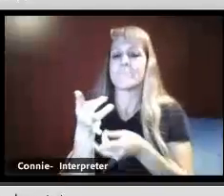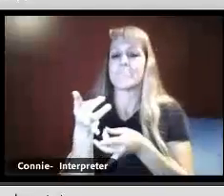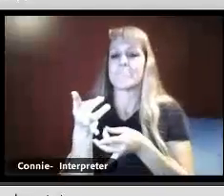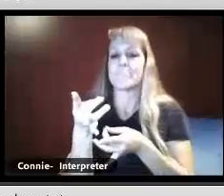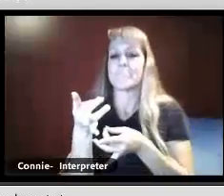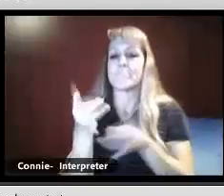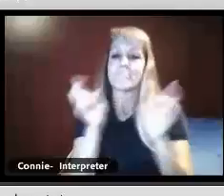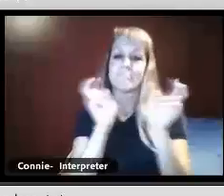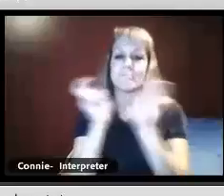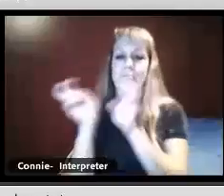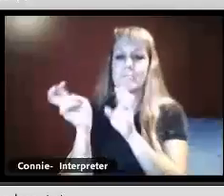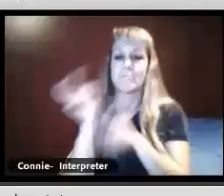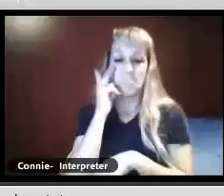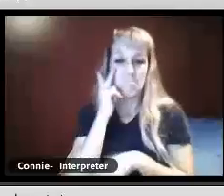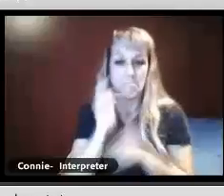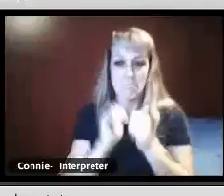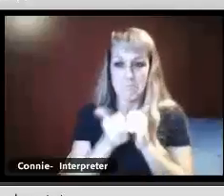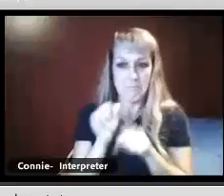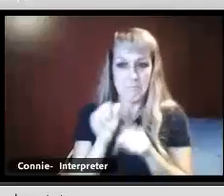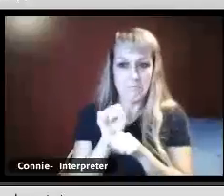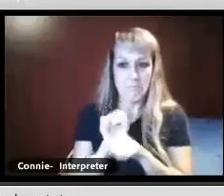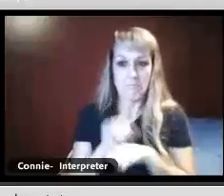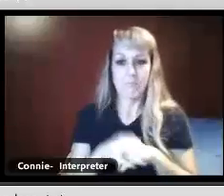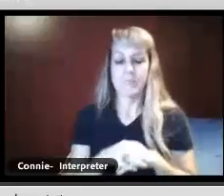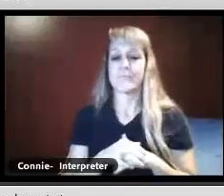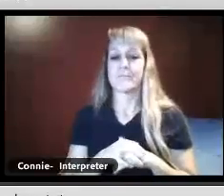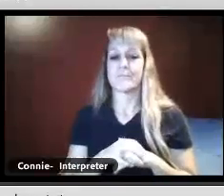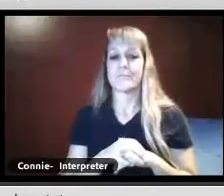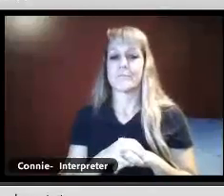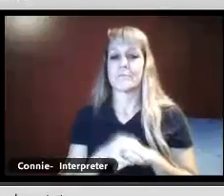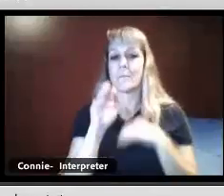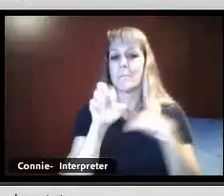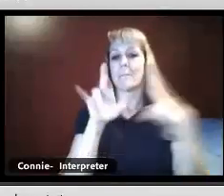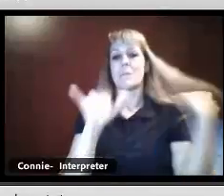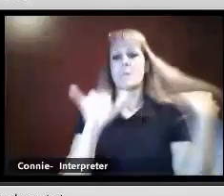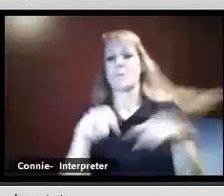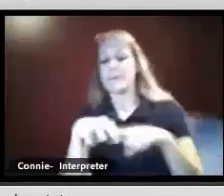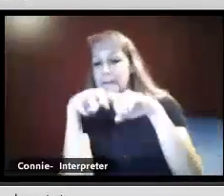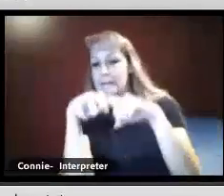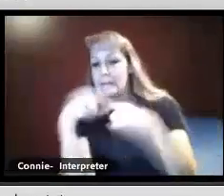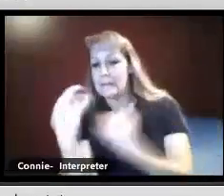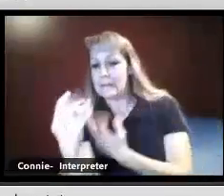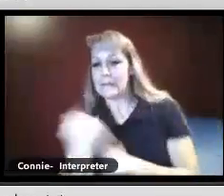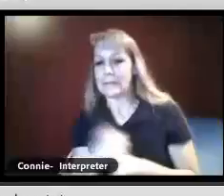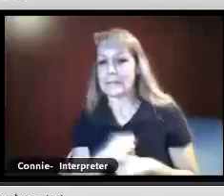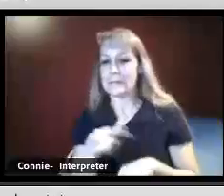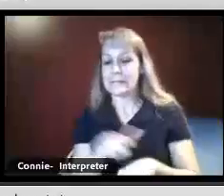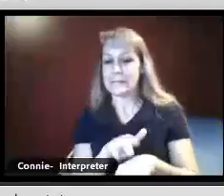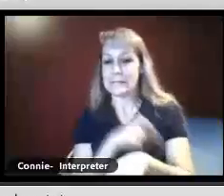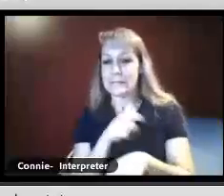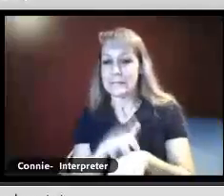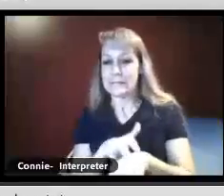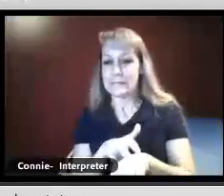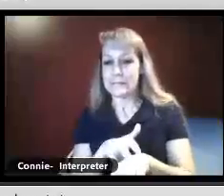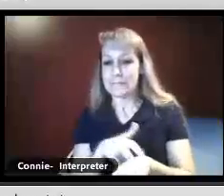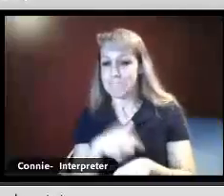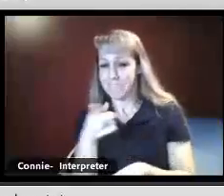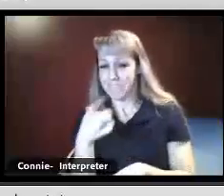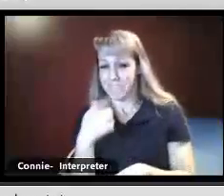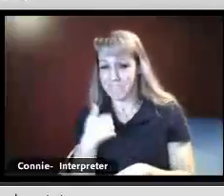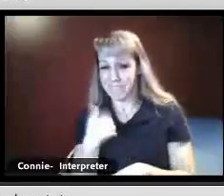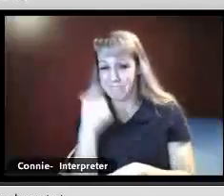to you topics and see how they work for you. Mary, I've kept you waiting quite a long time, so if you have a